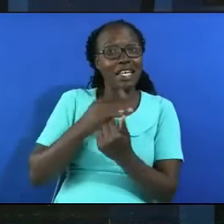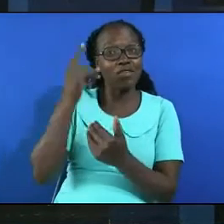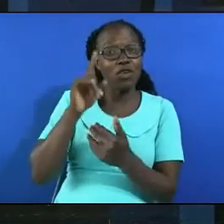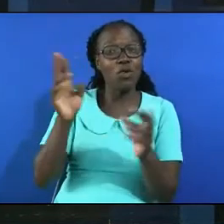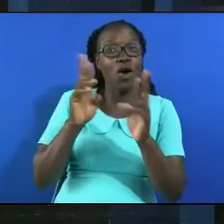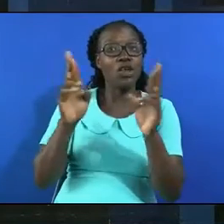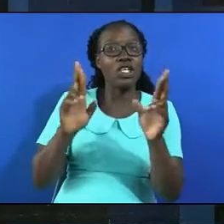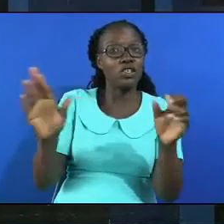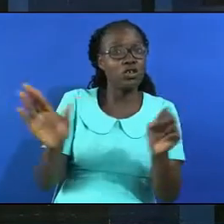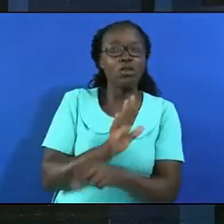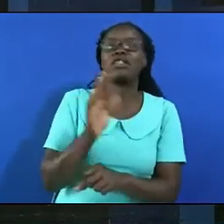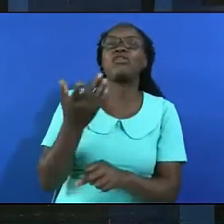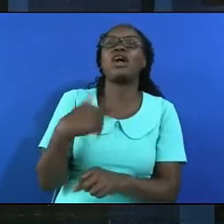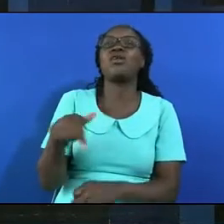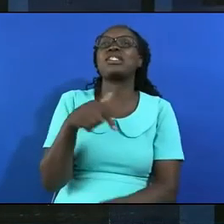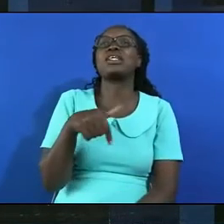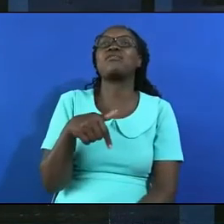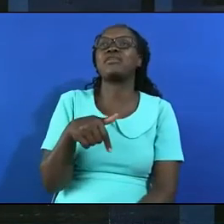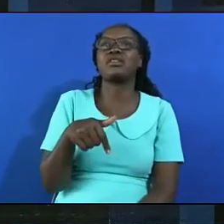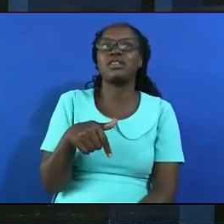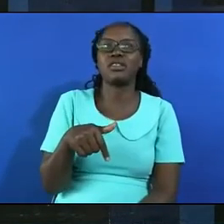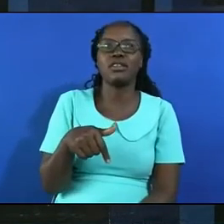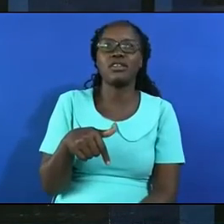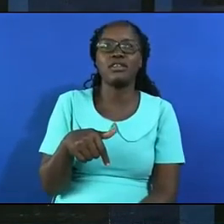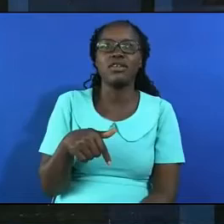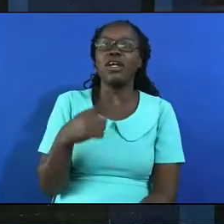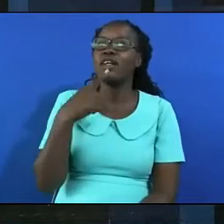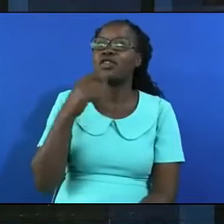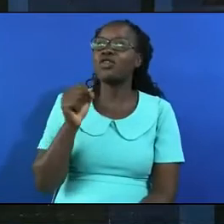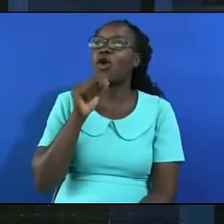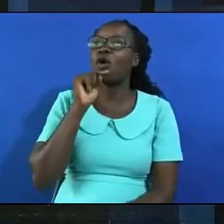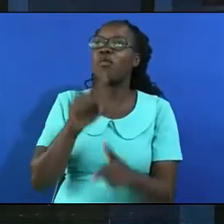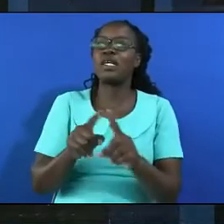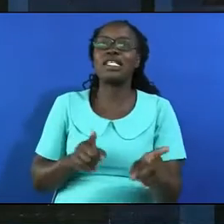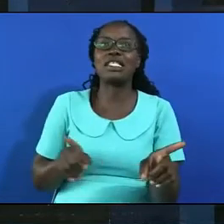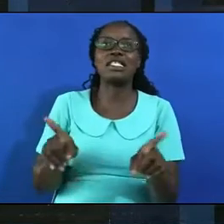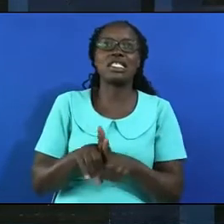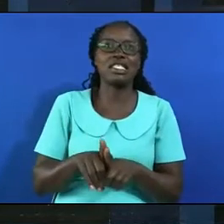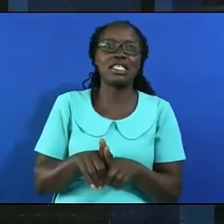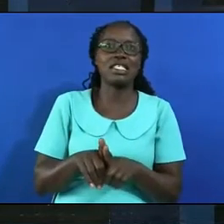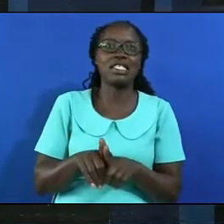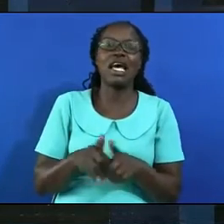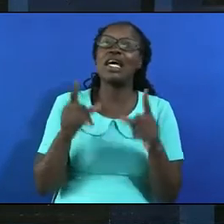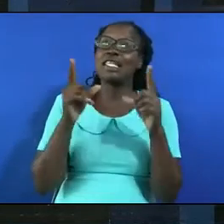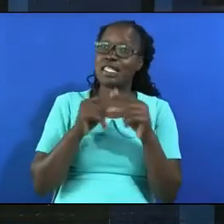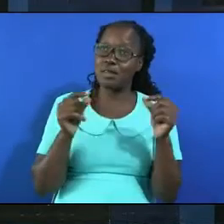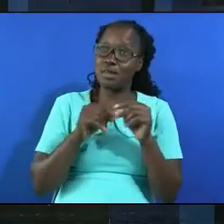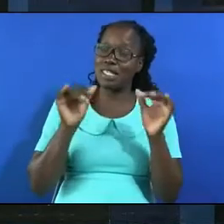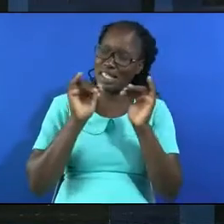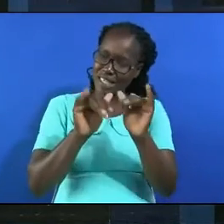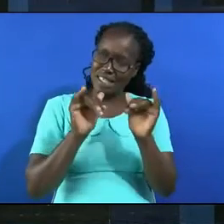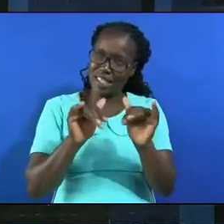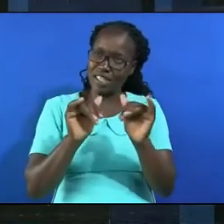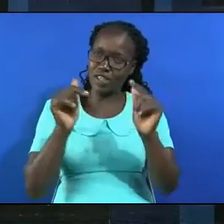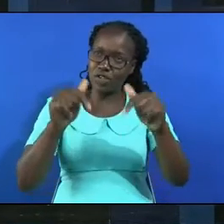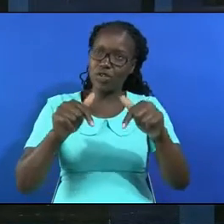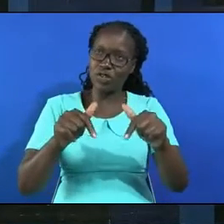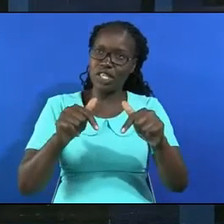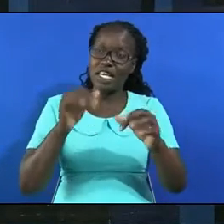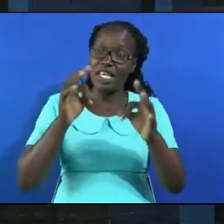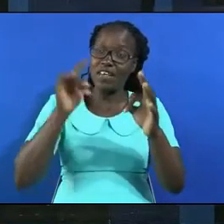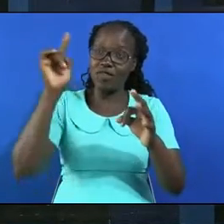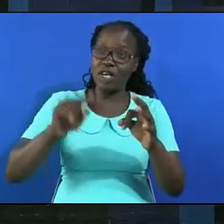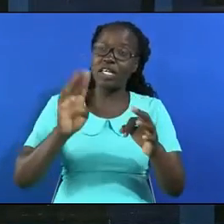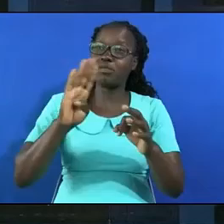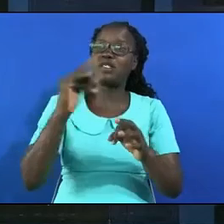are already too much for ourselves. And so, brothers and sisters, the message remains today. If